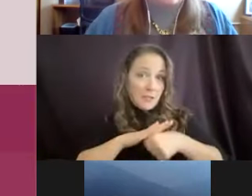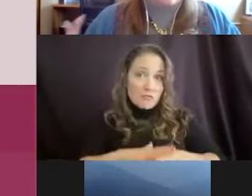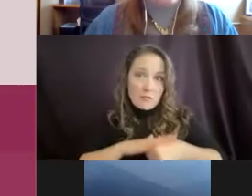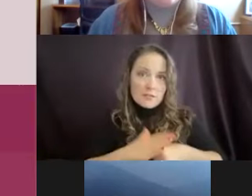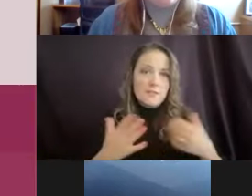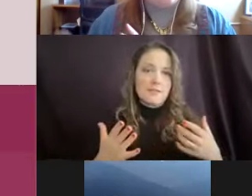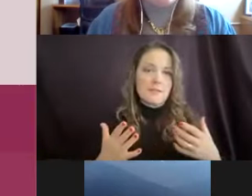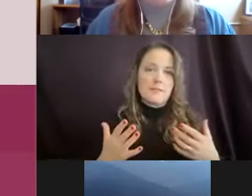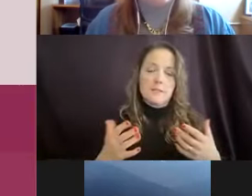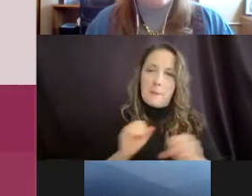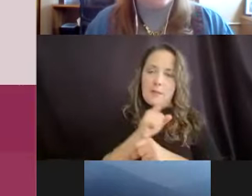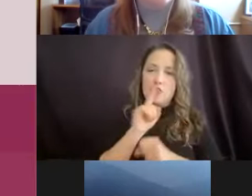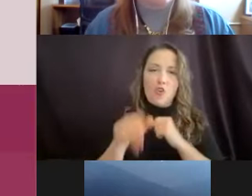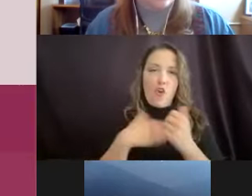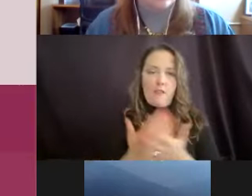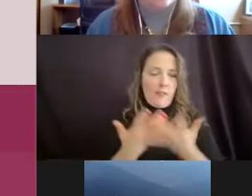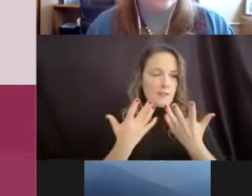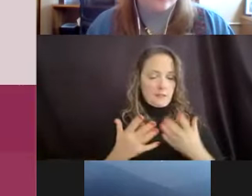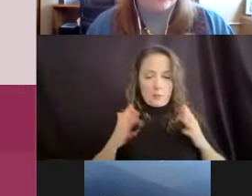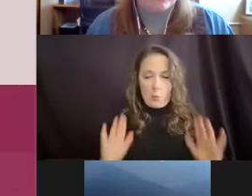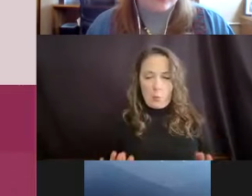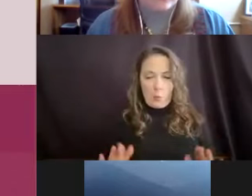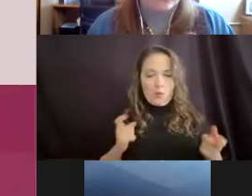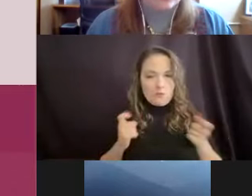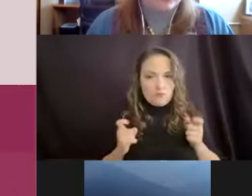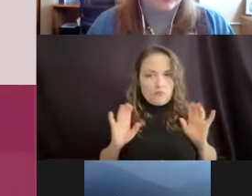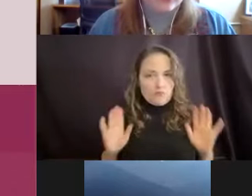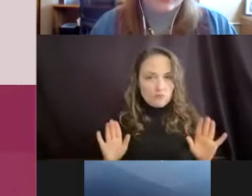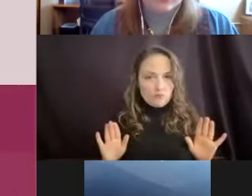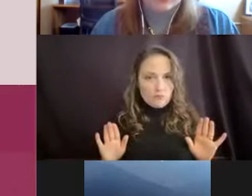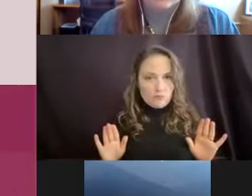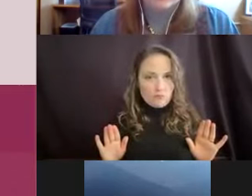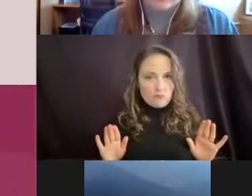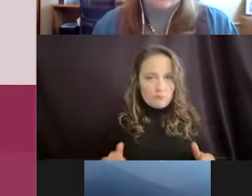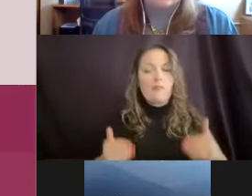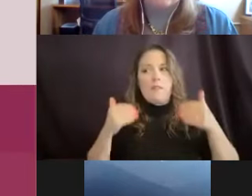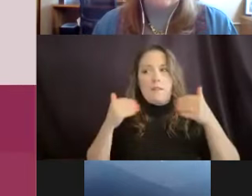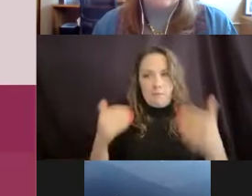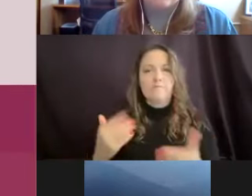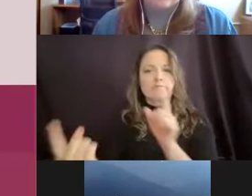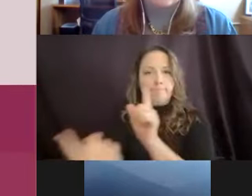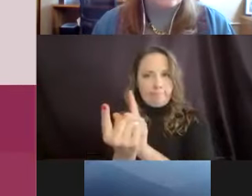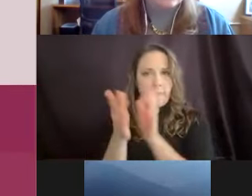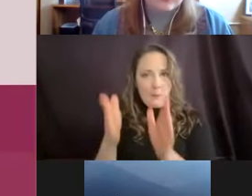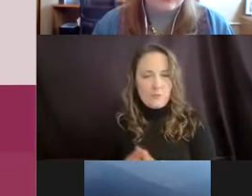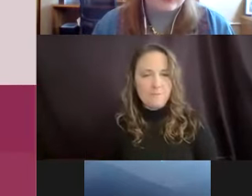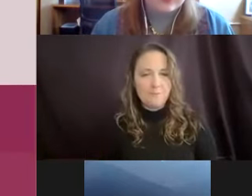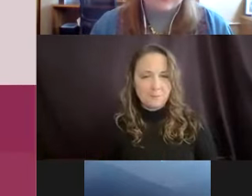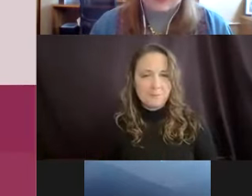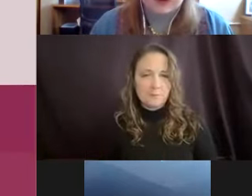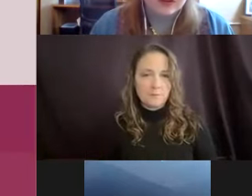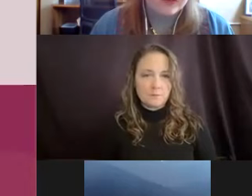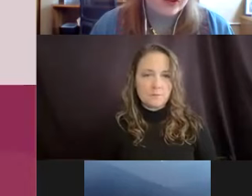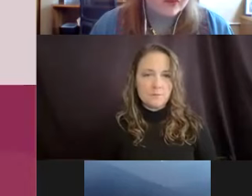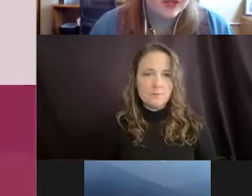Make sure that all that stuff is under control before you talk to this young person. Um, and it's really